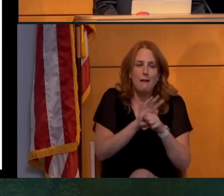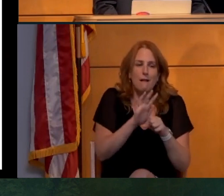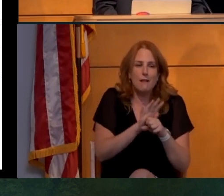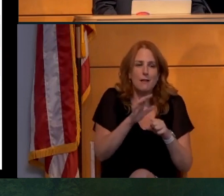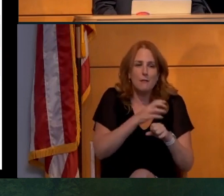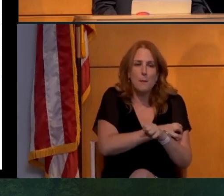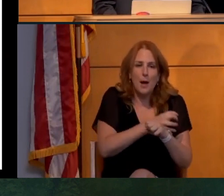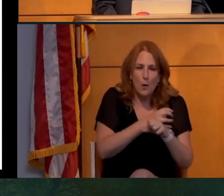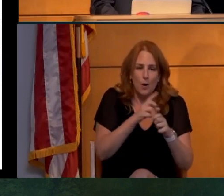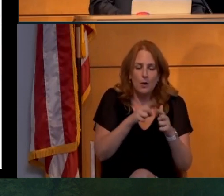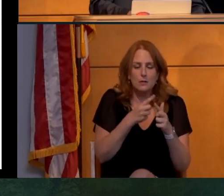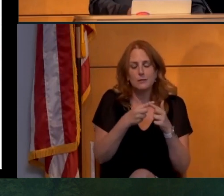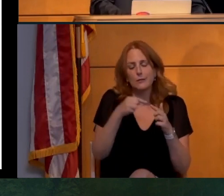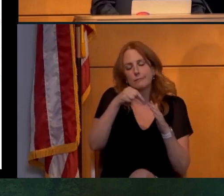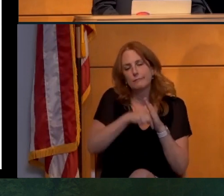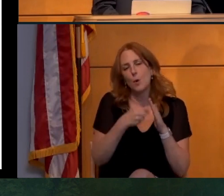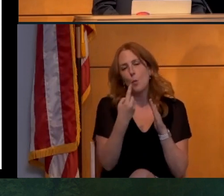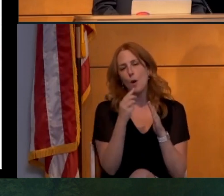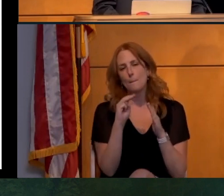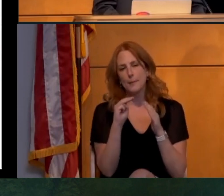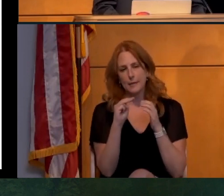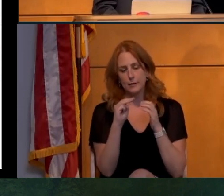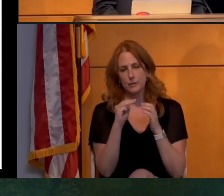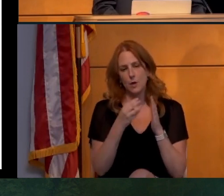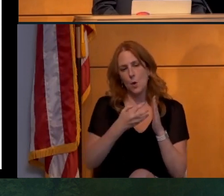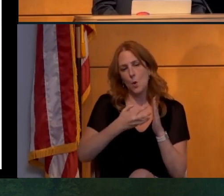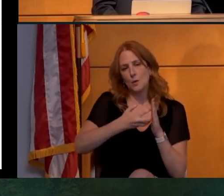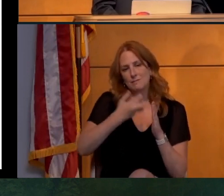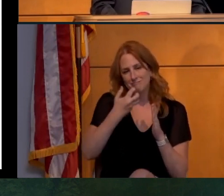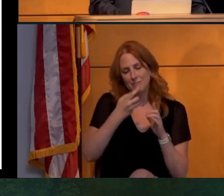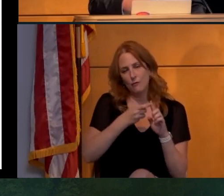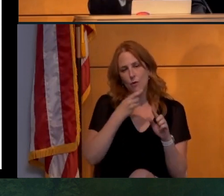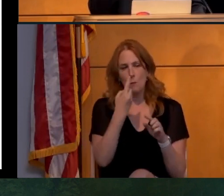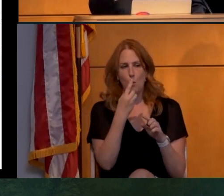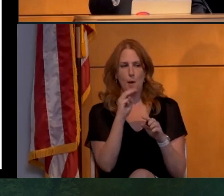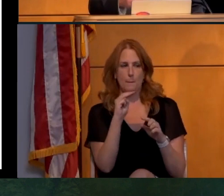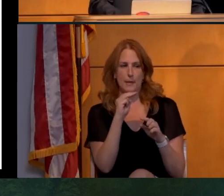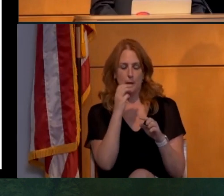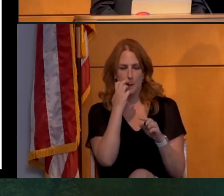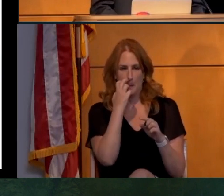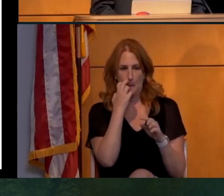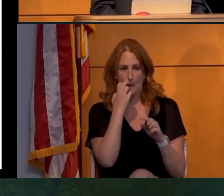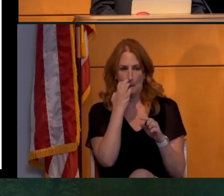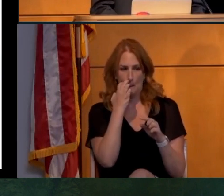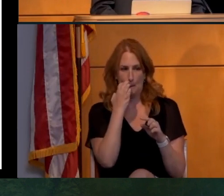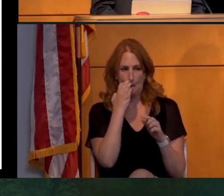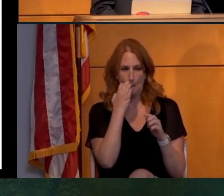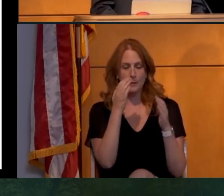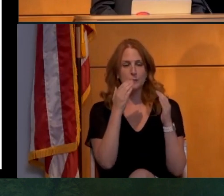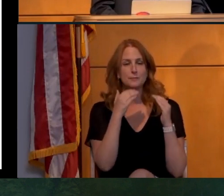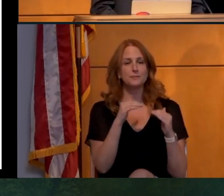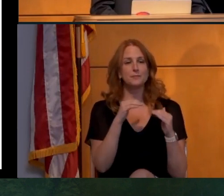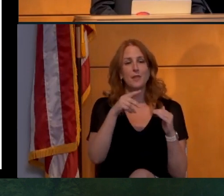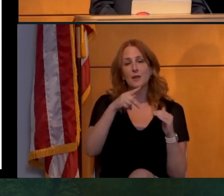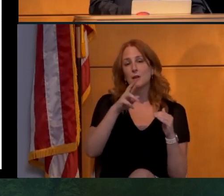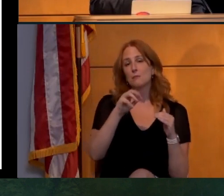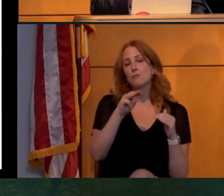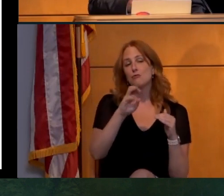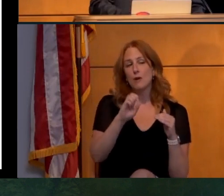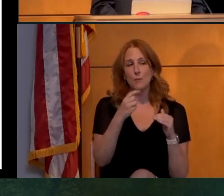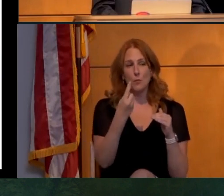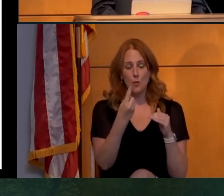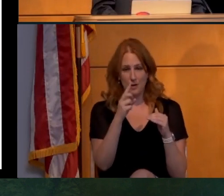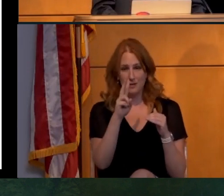percuss, and the samples were returned from 1 meter depth. Next up, obviously, is Prime 1 and